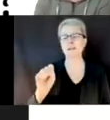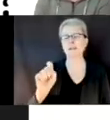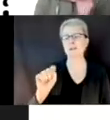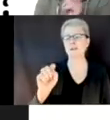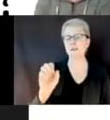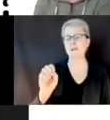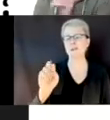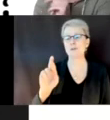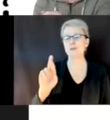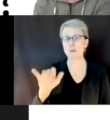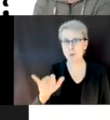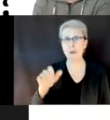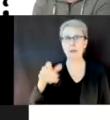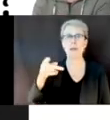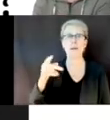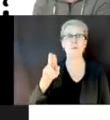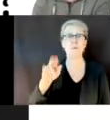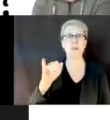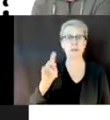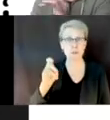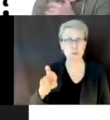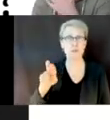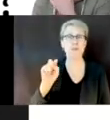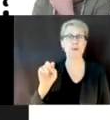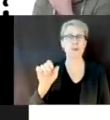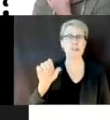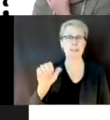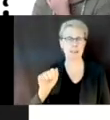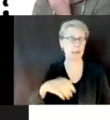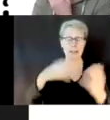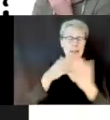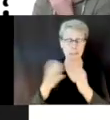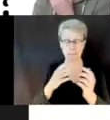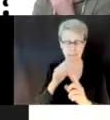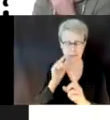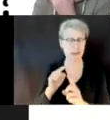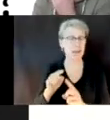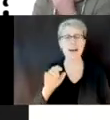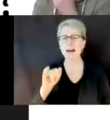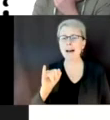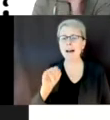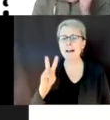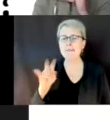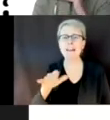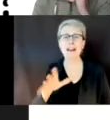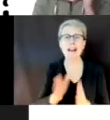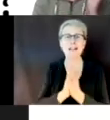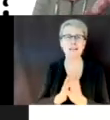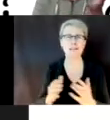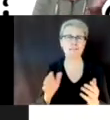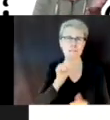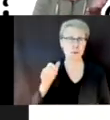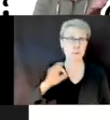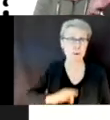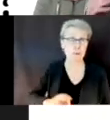Storypreneur.ca. If not, I'll find it in a second. So, okay, so talking about ads, Ivy asks, how would a small nonprofit go about setting a